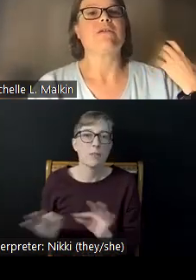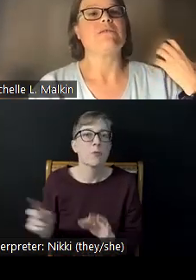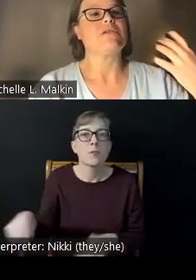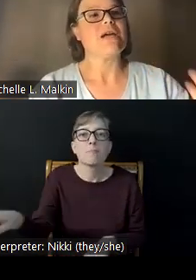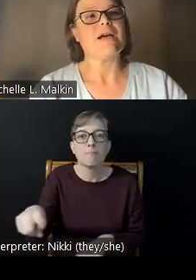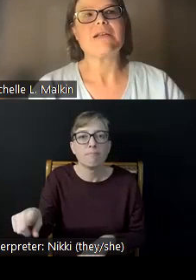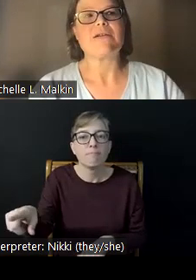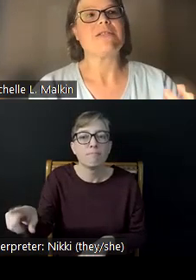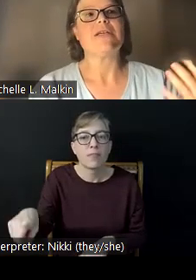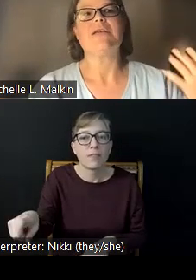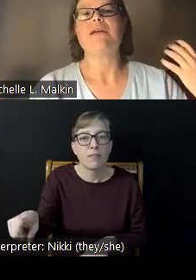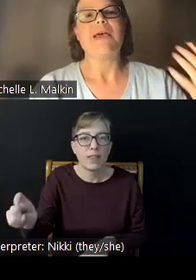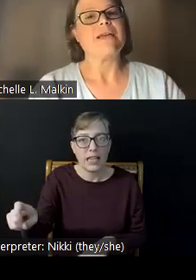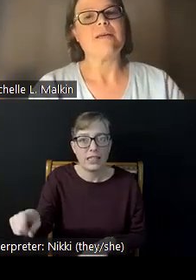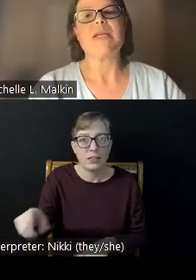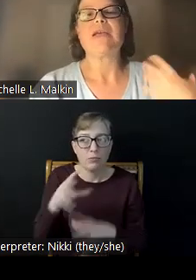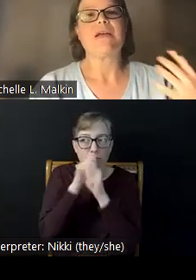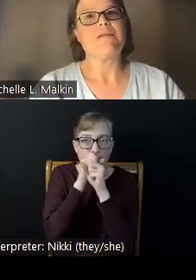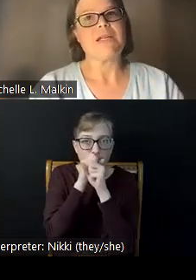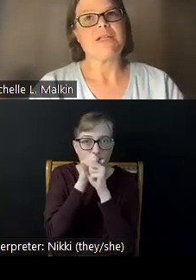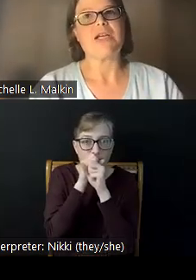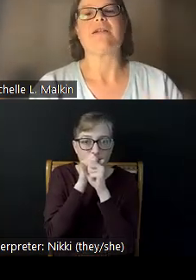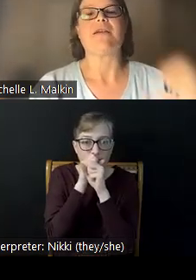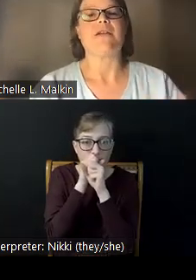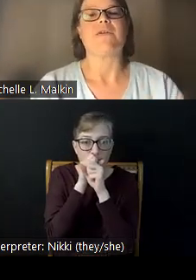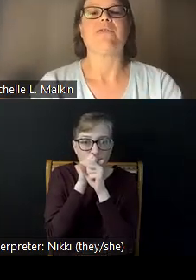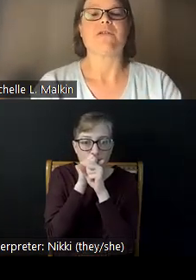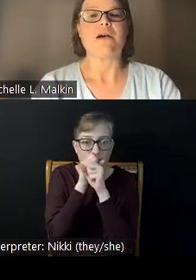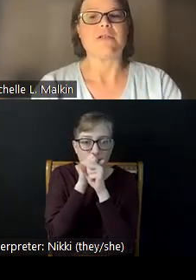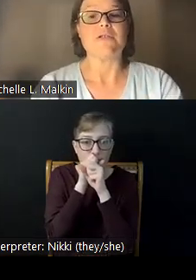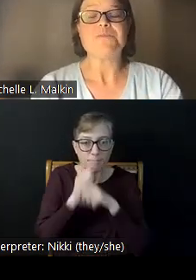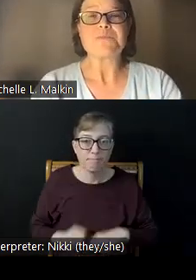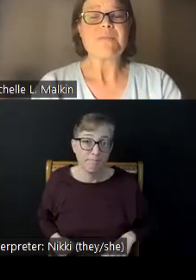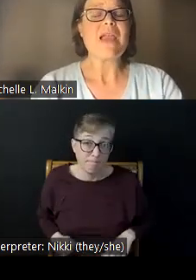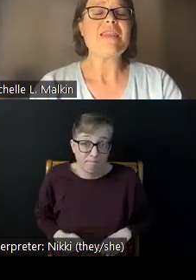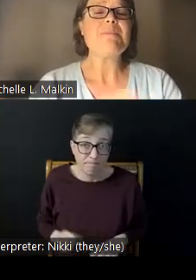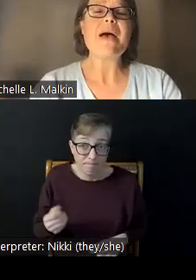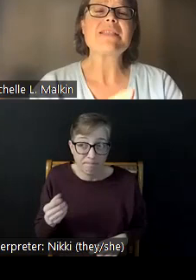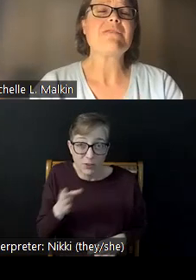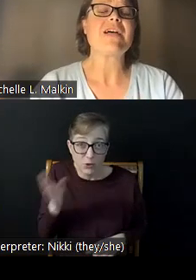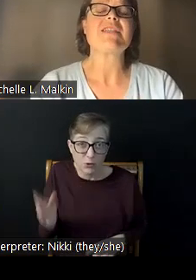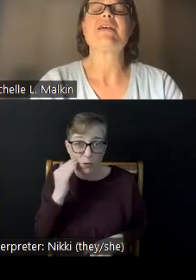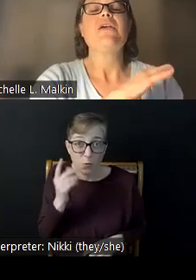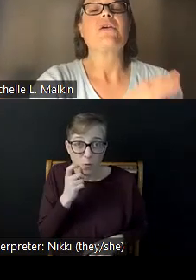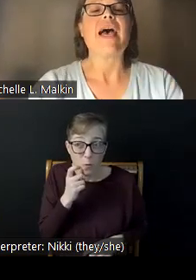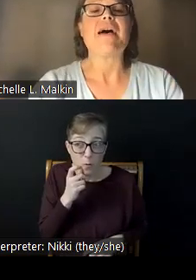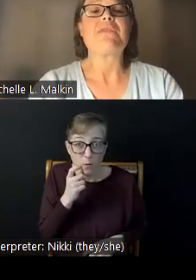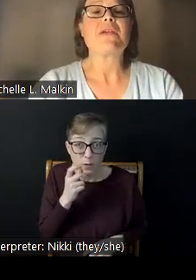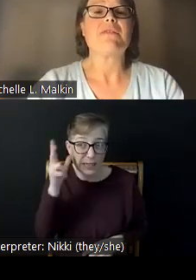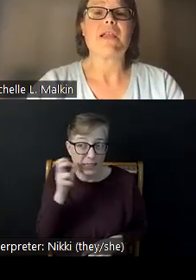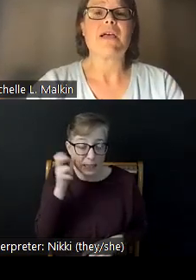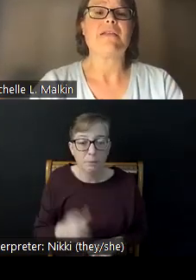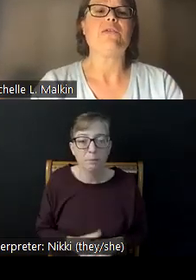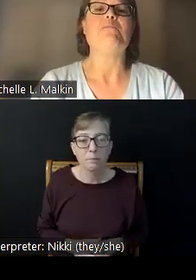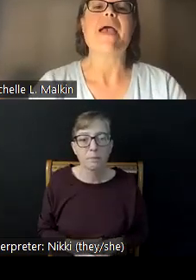that, there's not guaranteed anonymity and confidentiality. You never know who you're talking to. And the best advice can ever